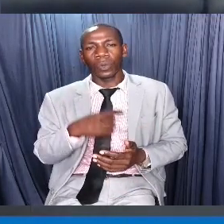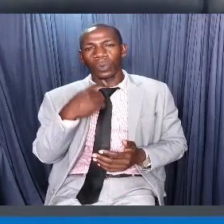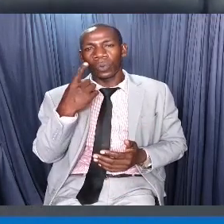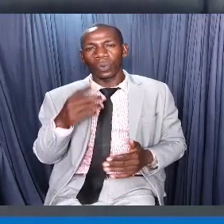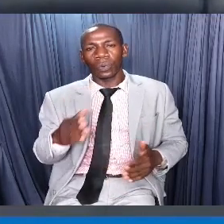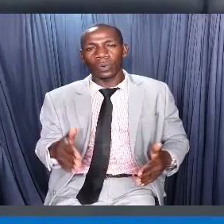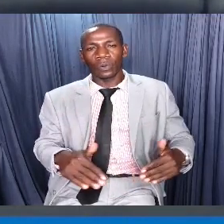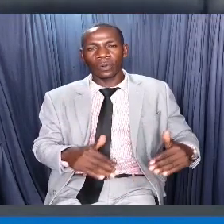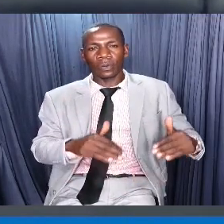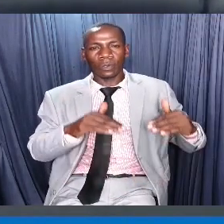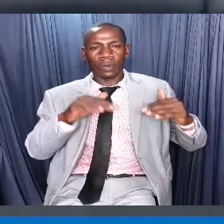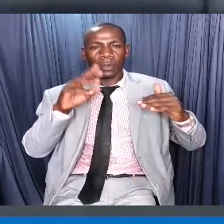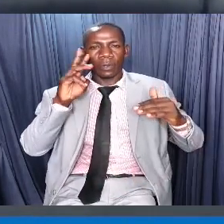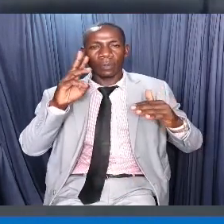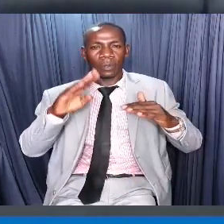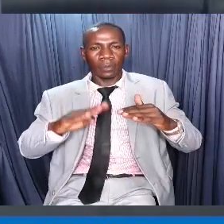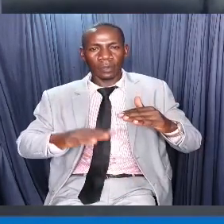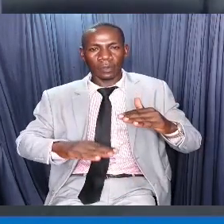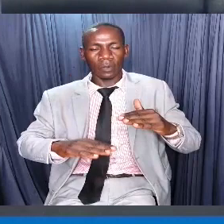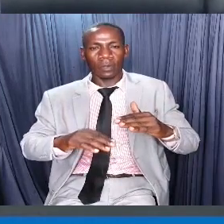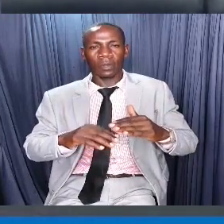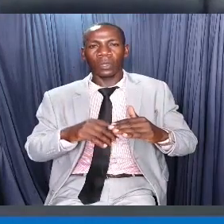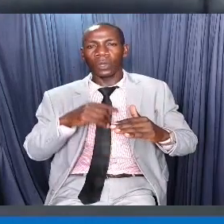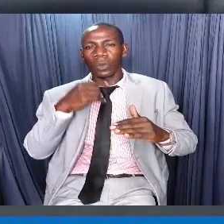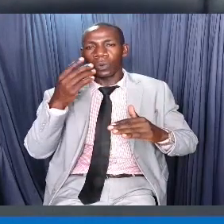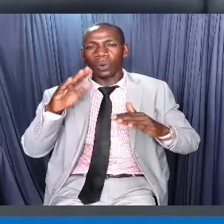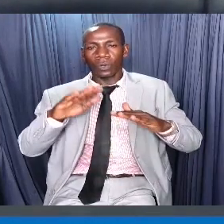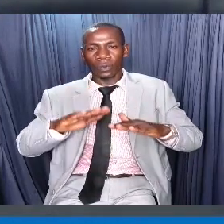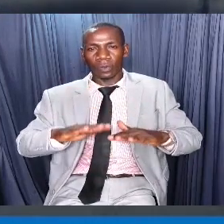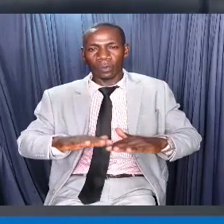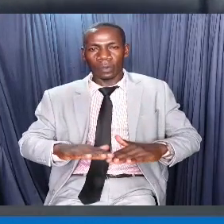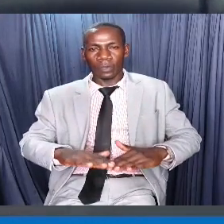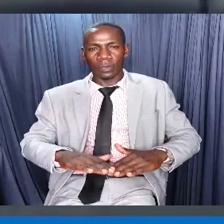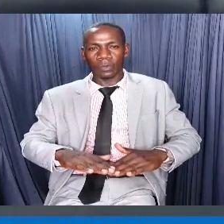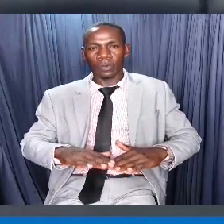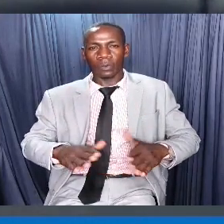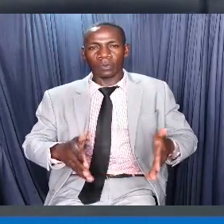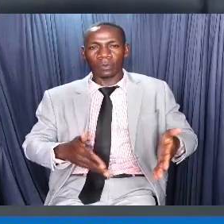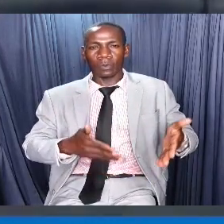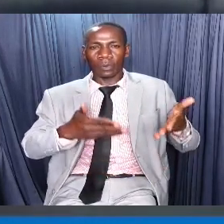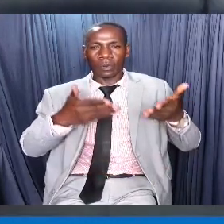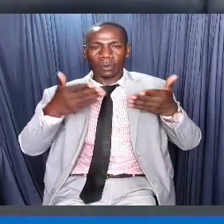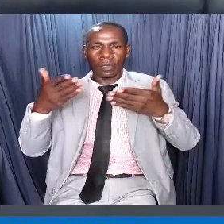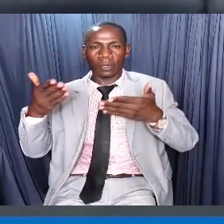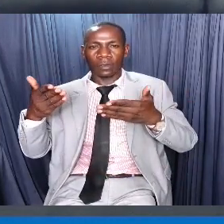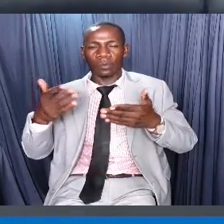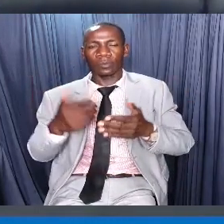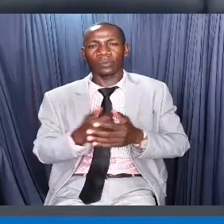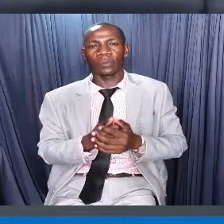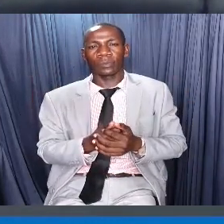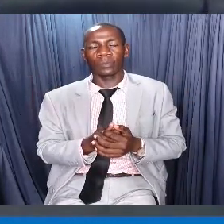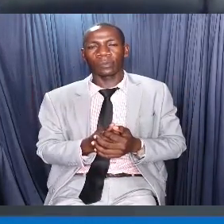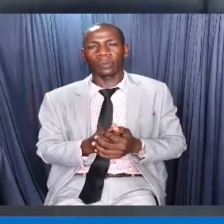Ajikwezae atadhiliwa. When exalting himself shall be abased. Naye ajidhilie atakwezwa. And him humbling himself shall be exalted.